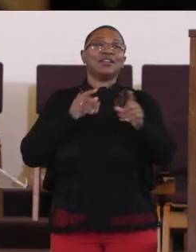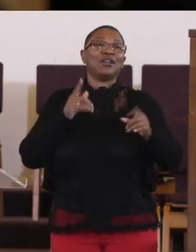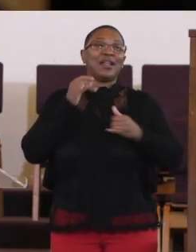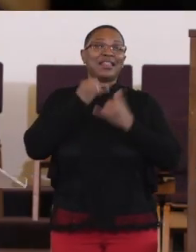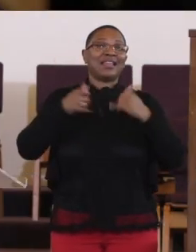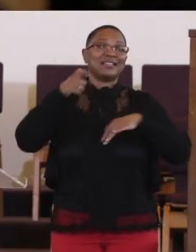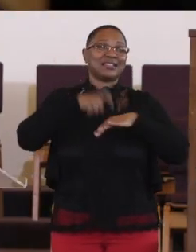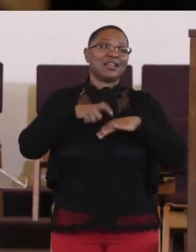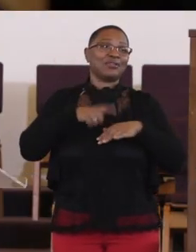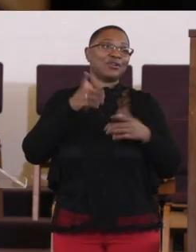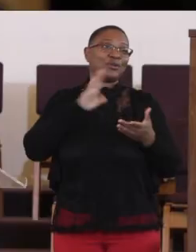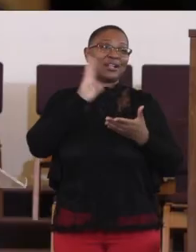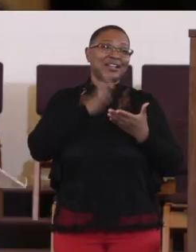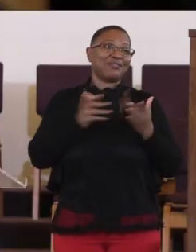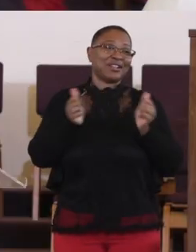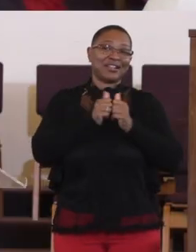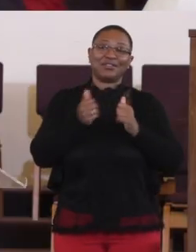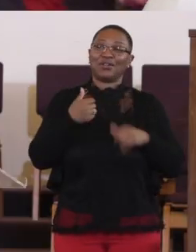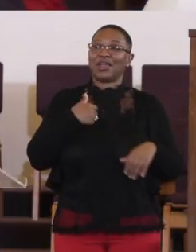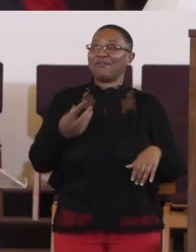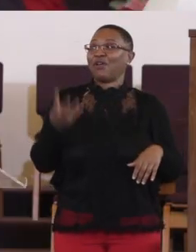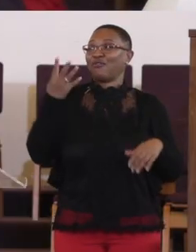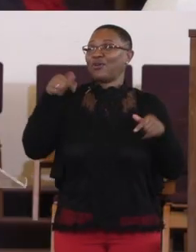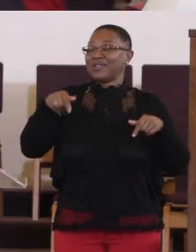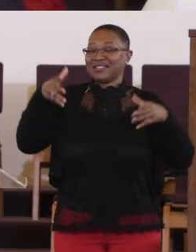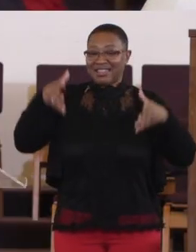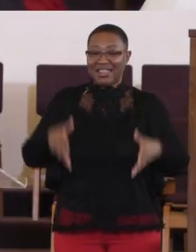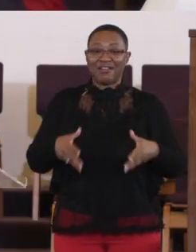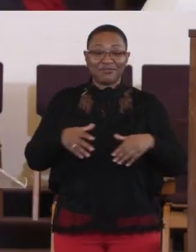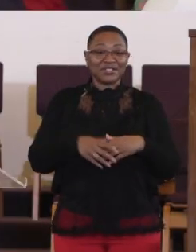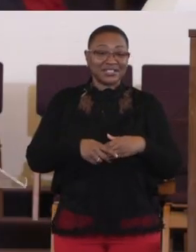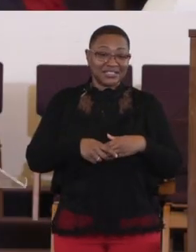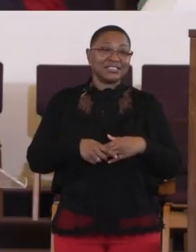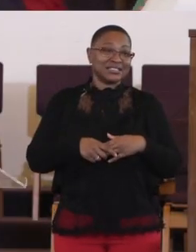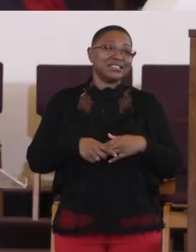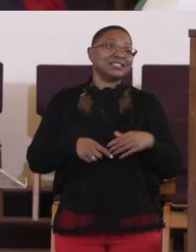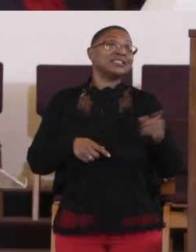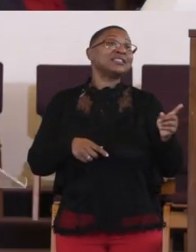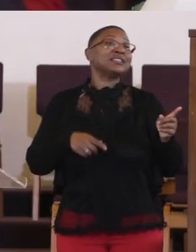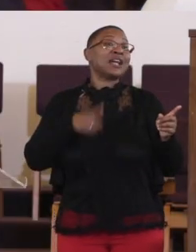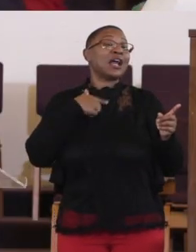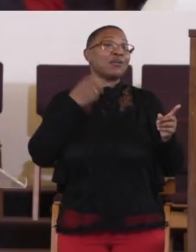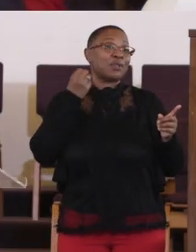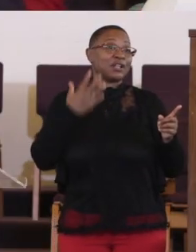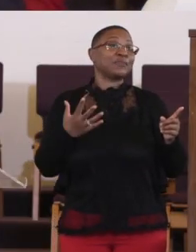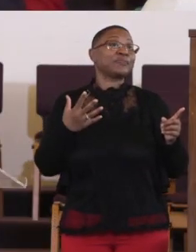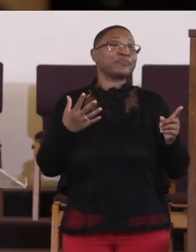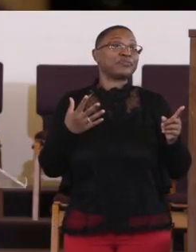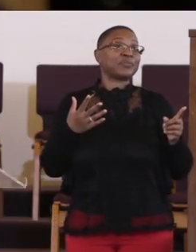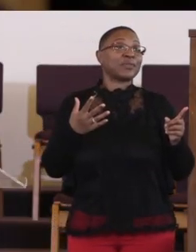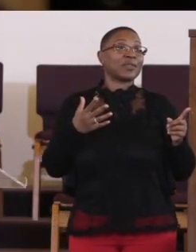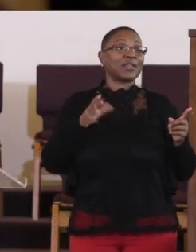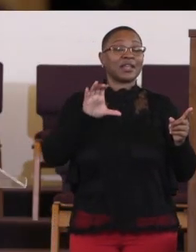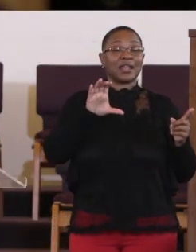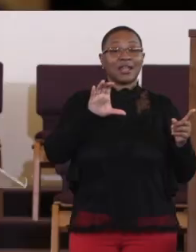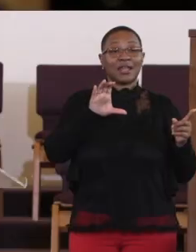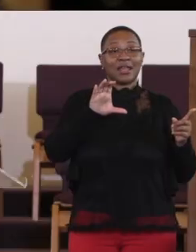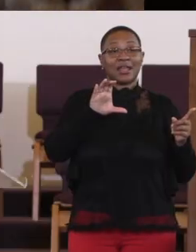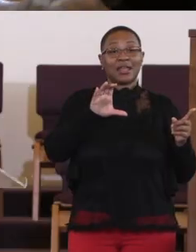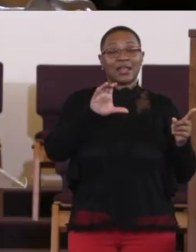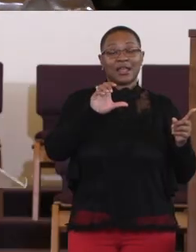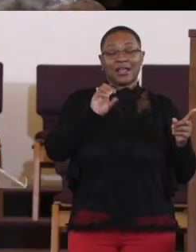together like this ever no more. I only got 4 of these left. So Miss what's Jennifer, happening? we're getting Just near let the me end. go to telling you. All right. Conrad Mallett.